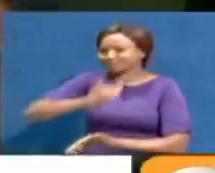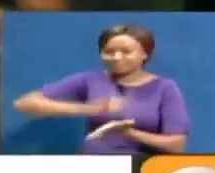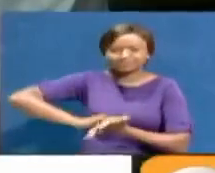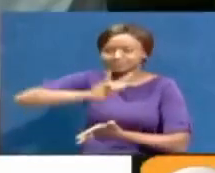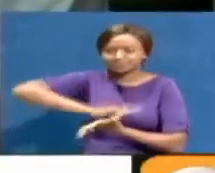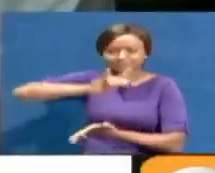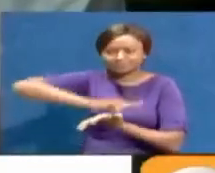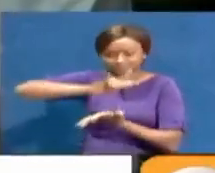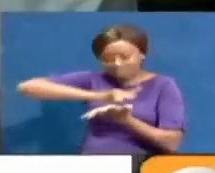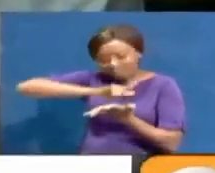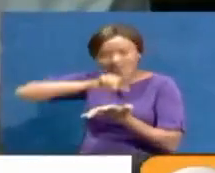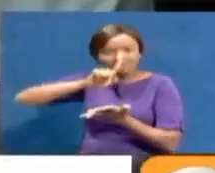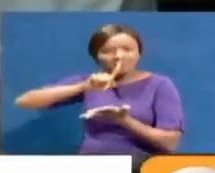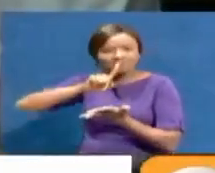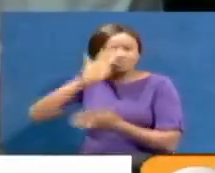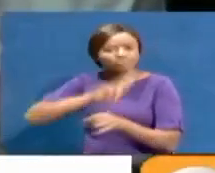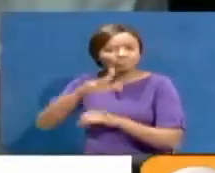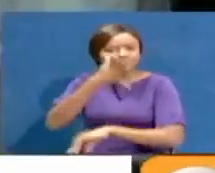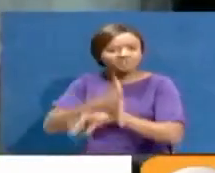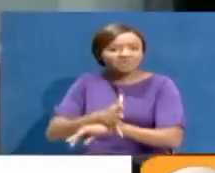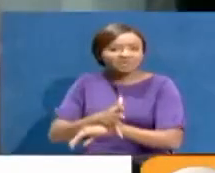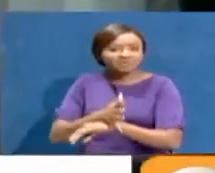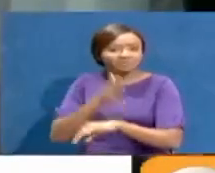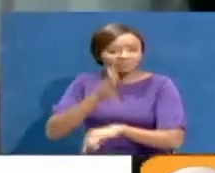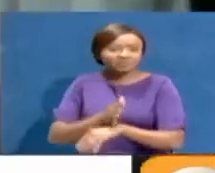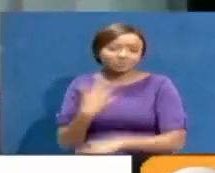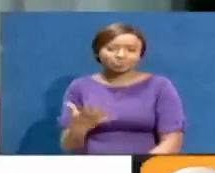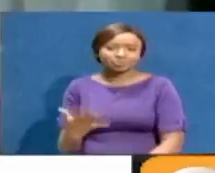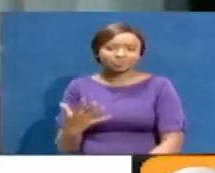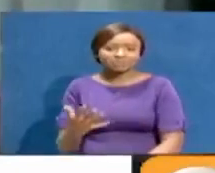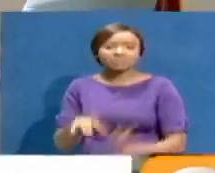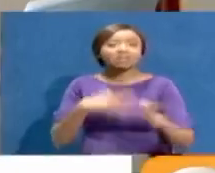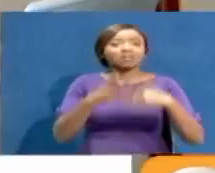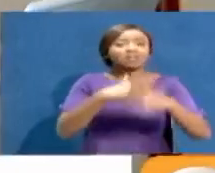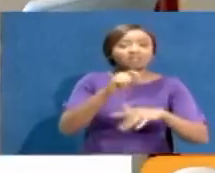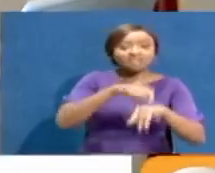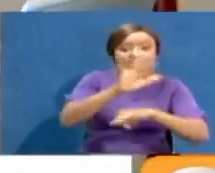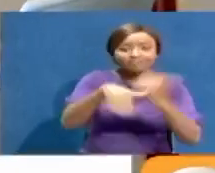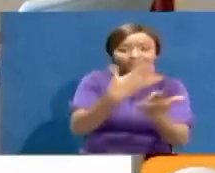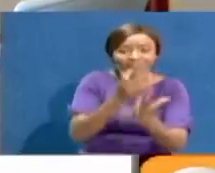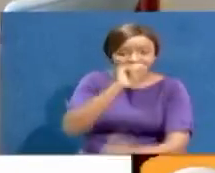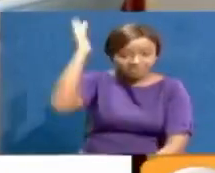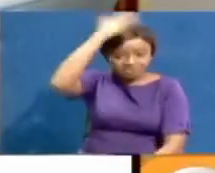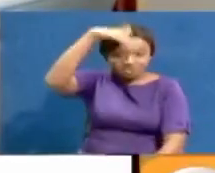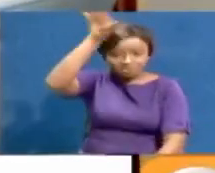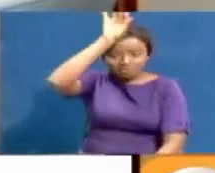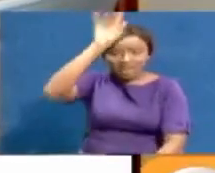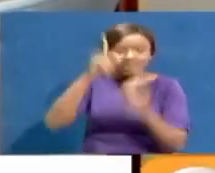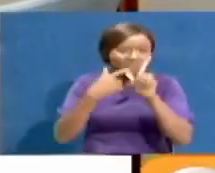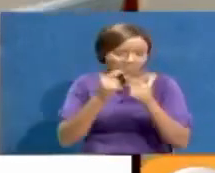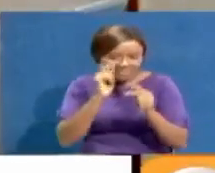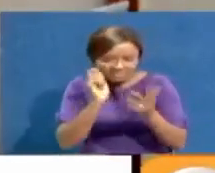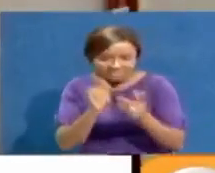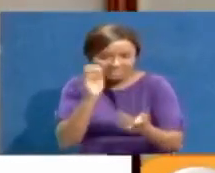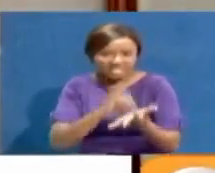COVID-19 certificates and later tested positive in Dubai. The government, in collaboration with the African Union, Africa CDC, and